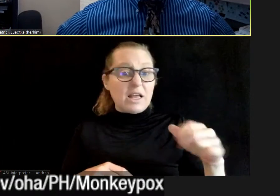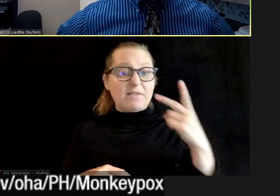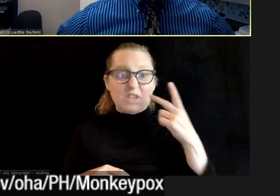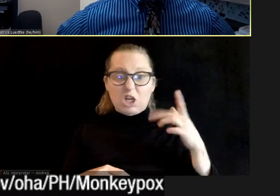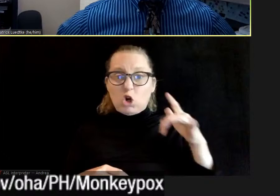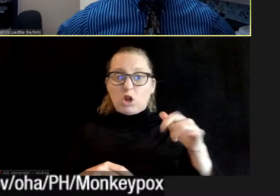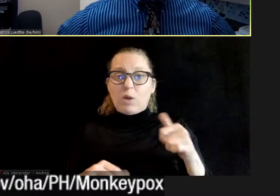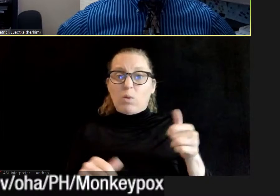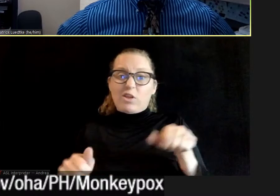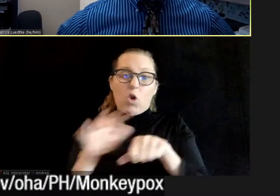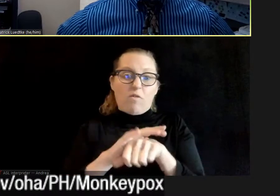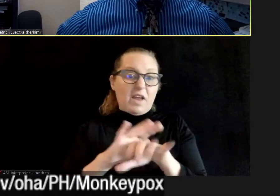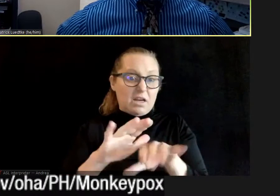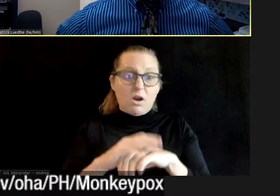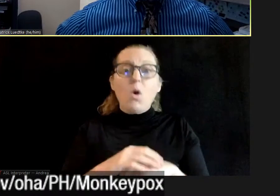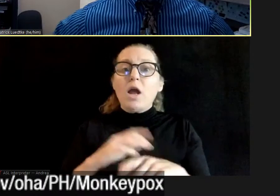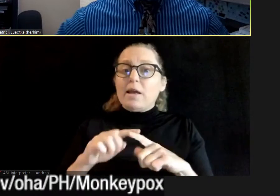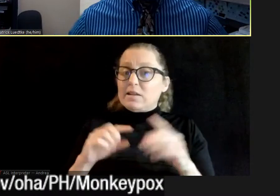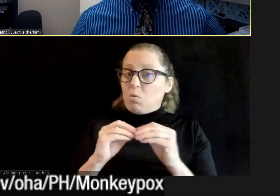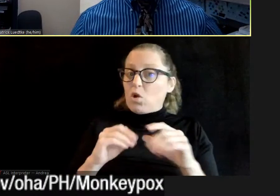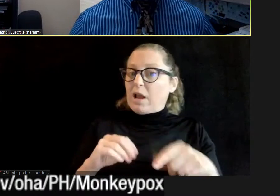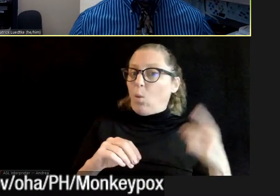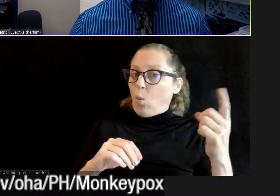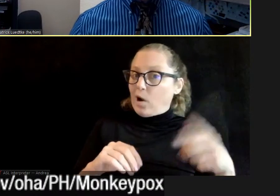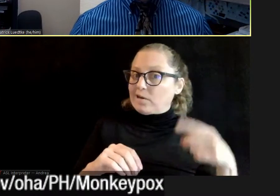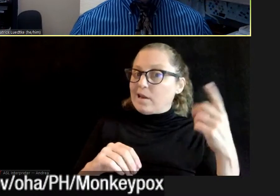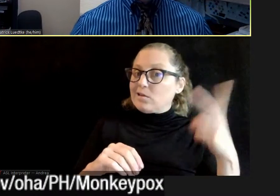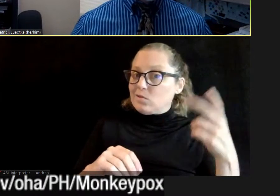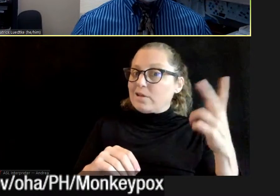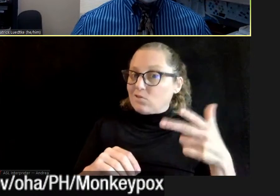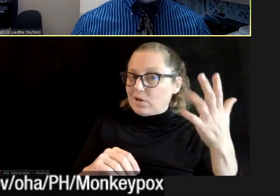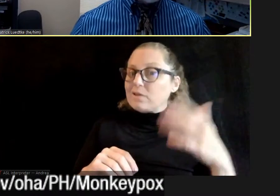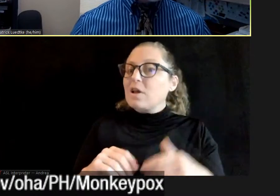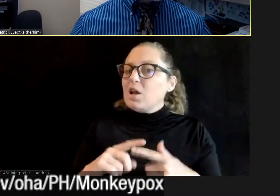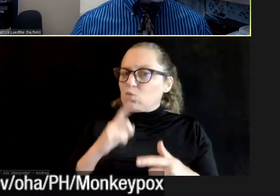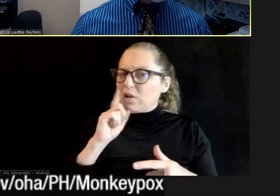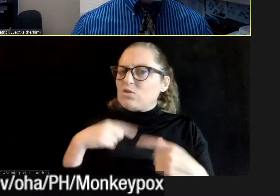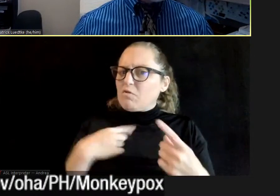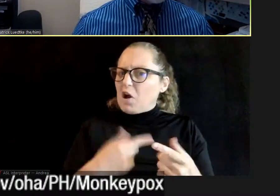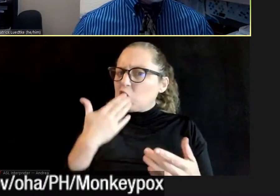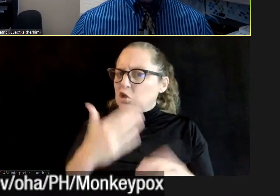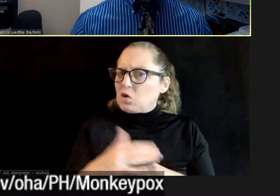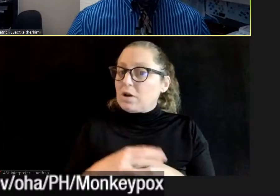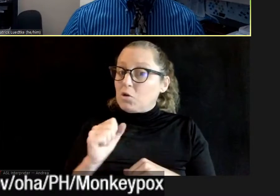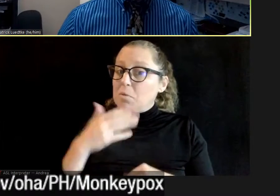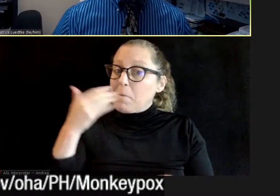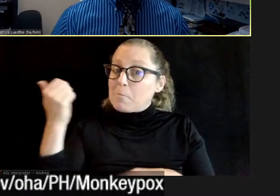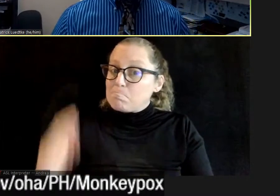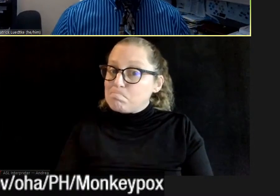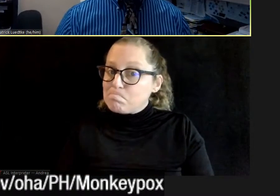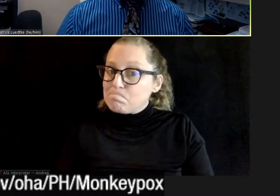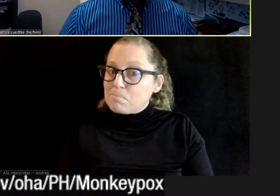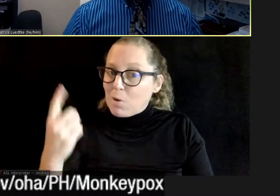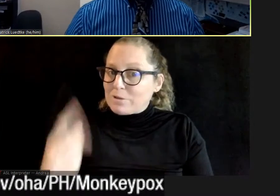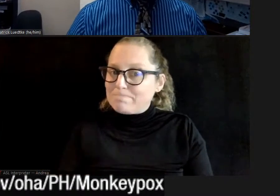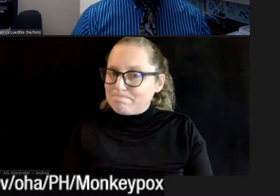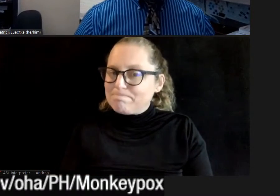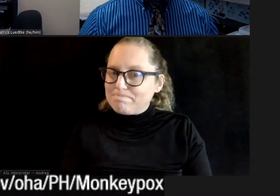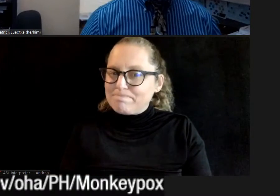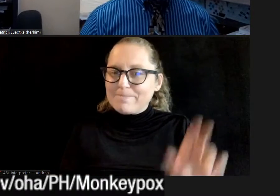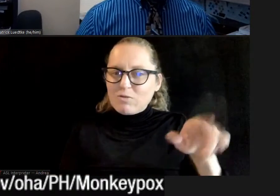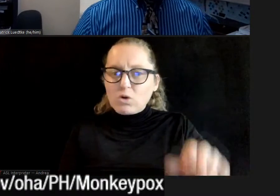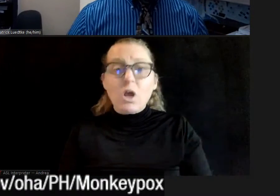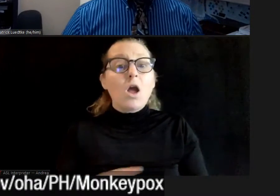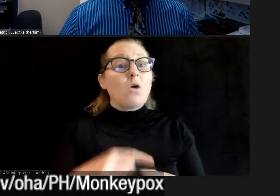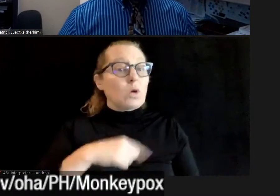on with COVID. It's usually 1, 2, 3 days. So far, so good. Of course, it can always be better. And I will